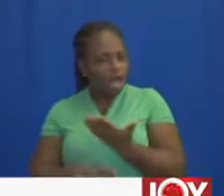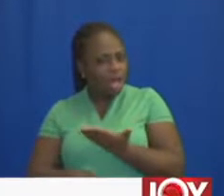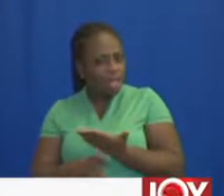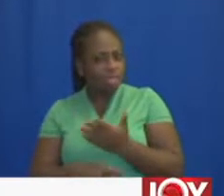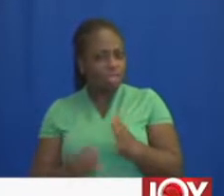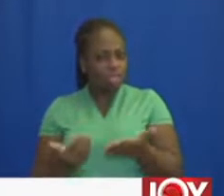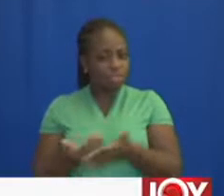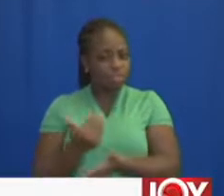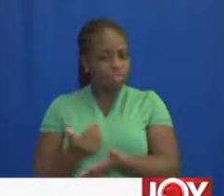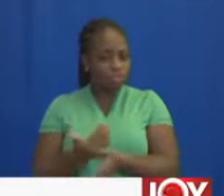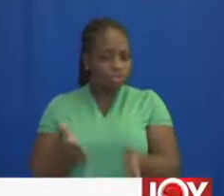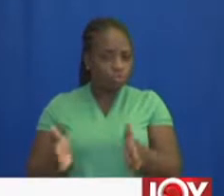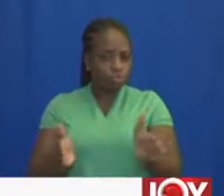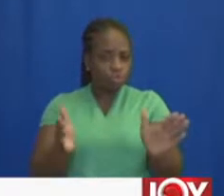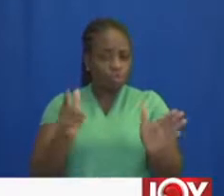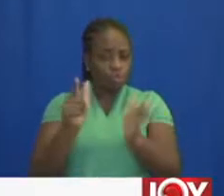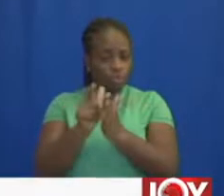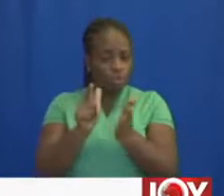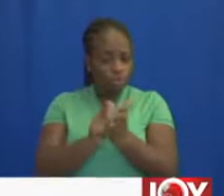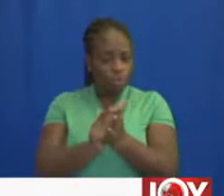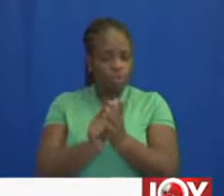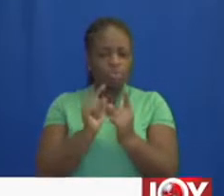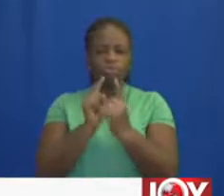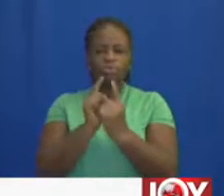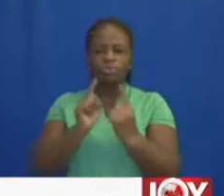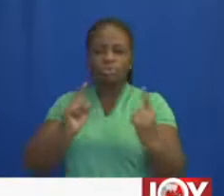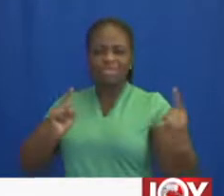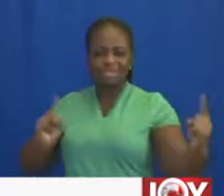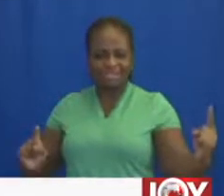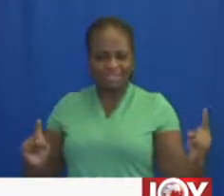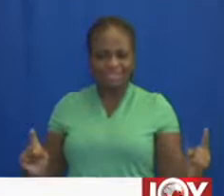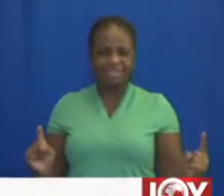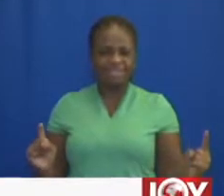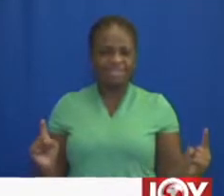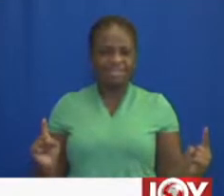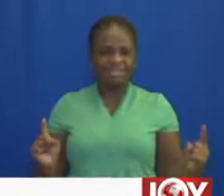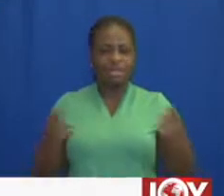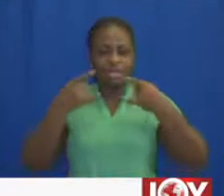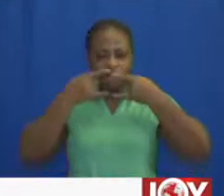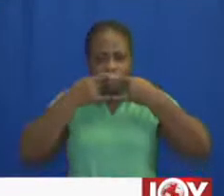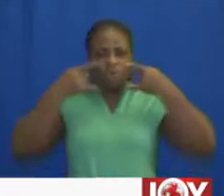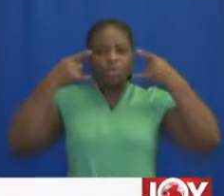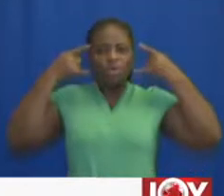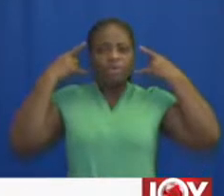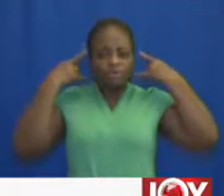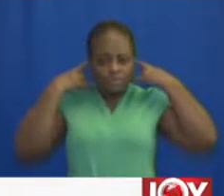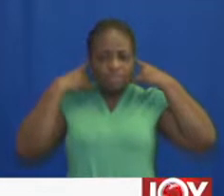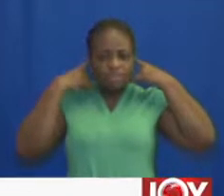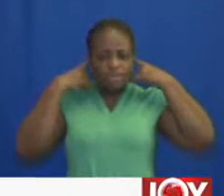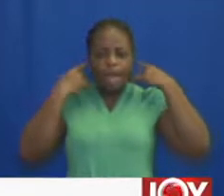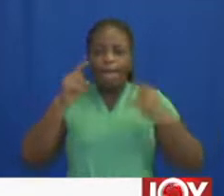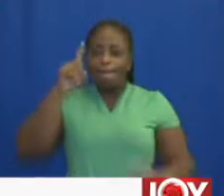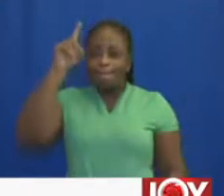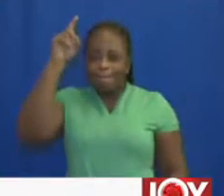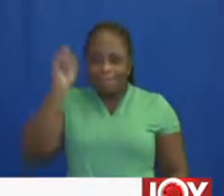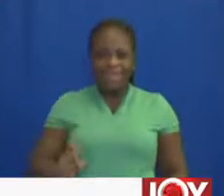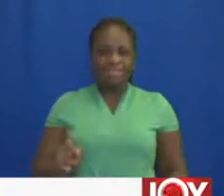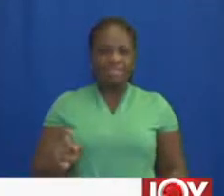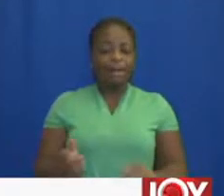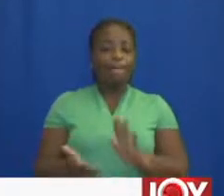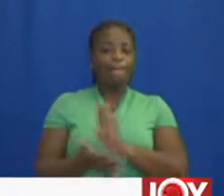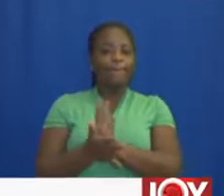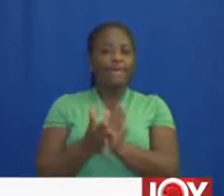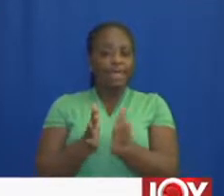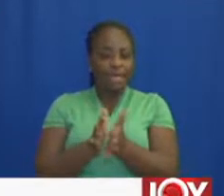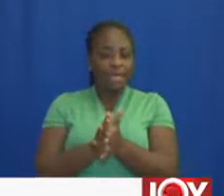permitted. Social distancing and the wearing of face masks must become the norm